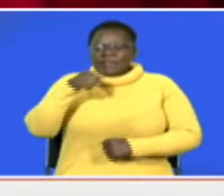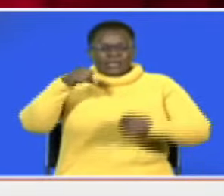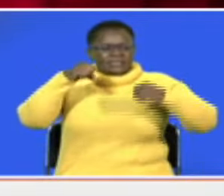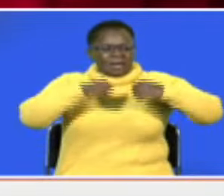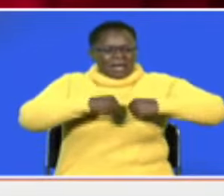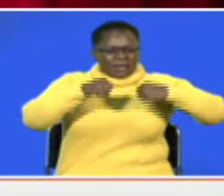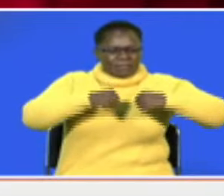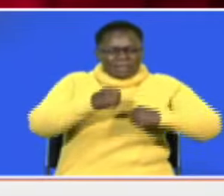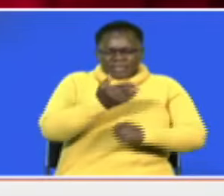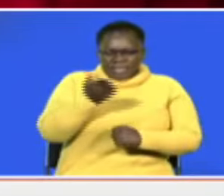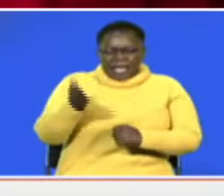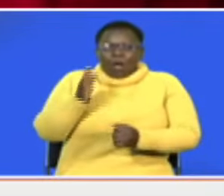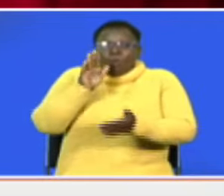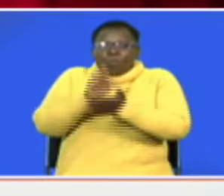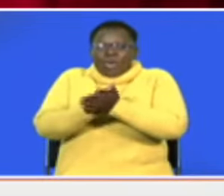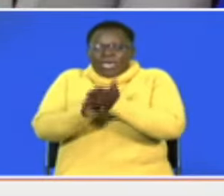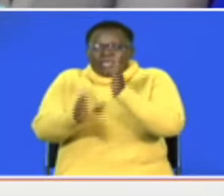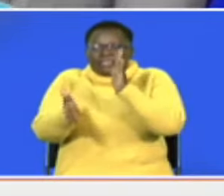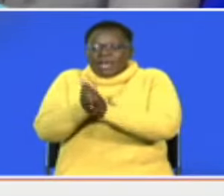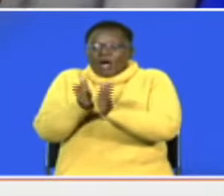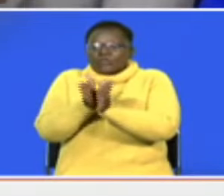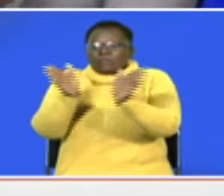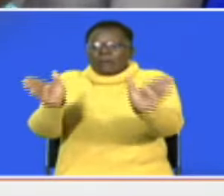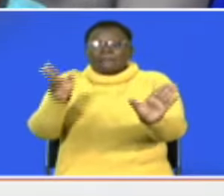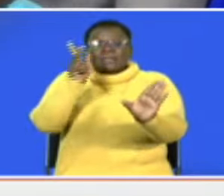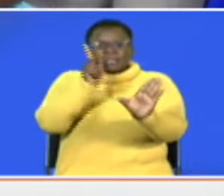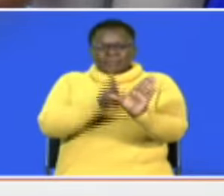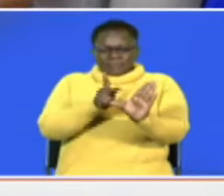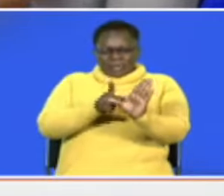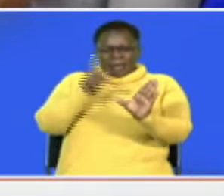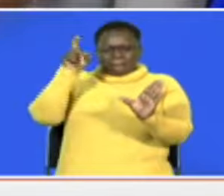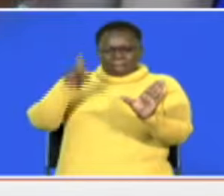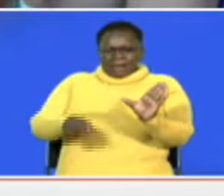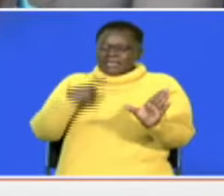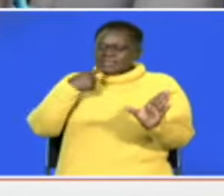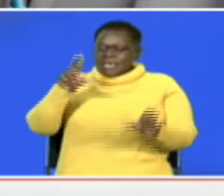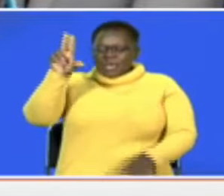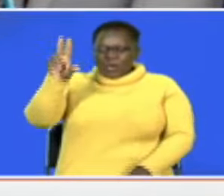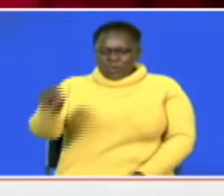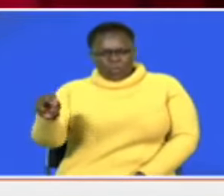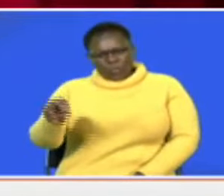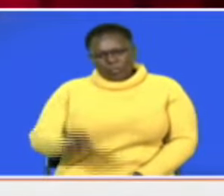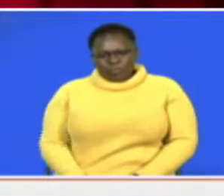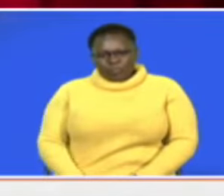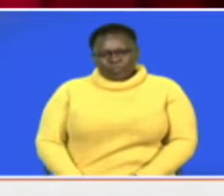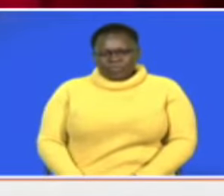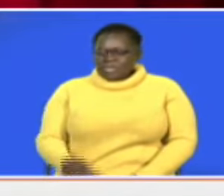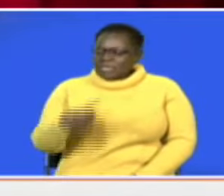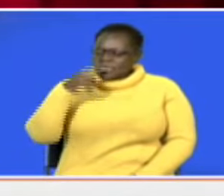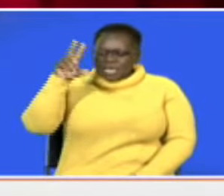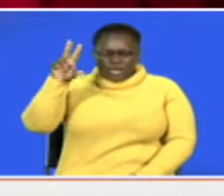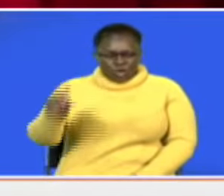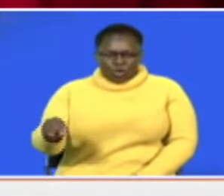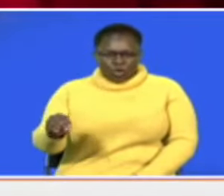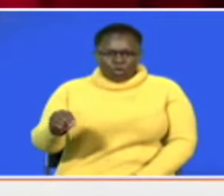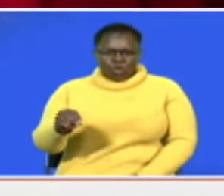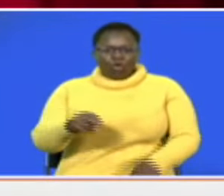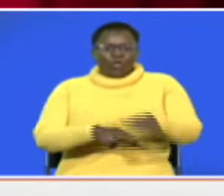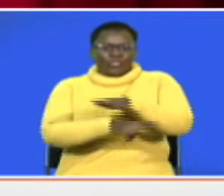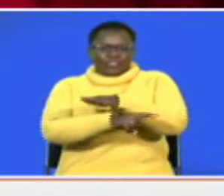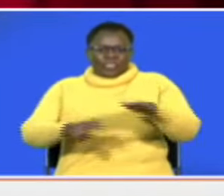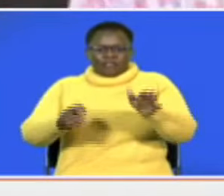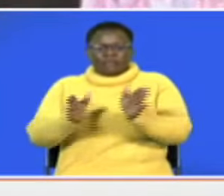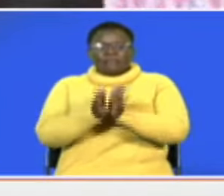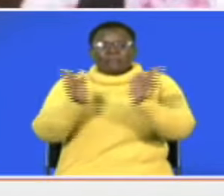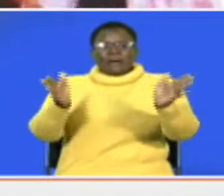secret deals. Yani bila kuhusisha umma. Kwa hivyo lazima tuseme la. Tuseme la kwa wizi wa mali ya